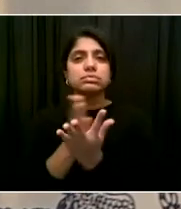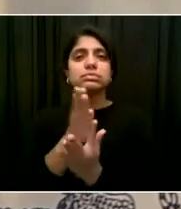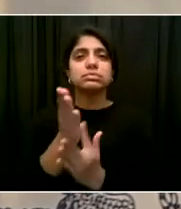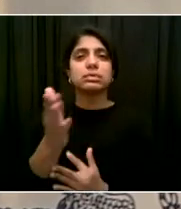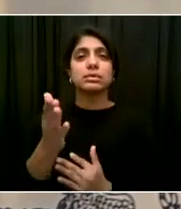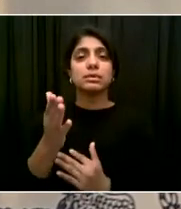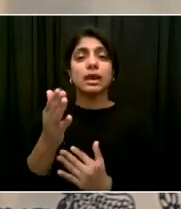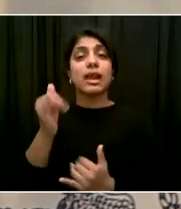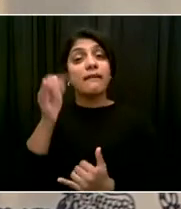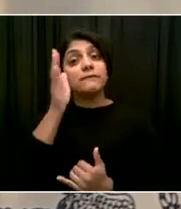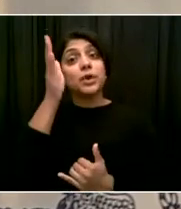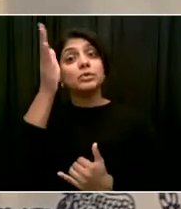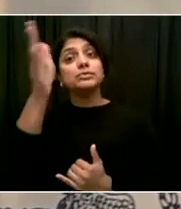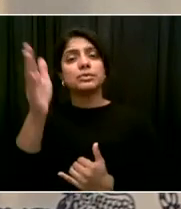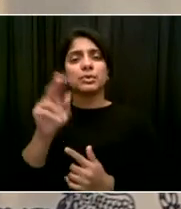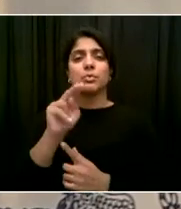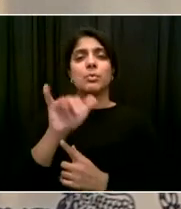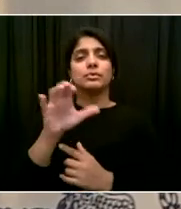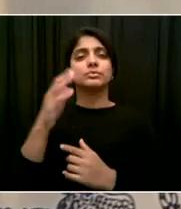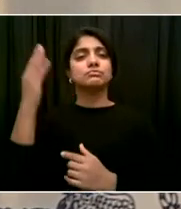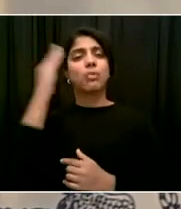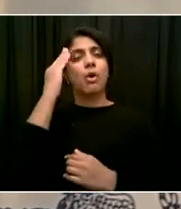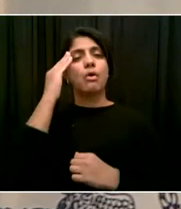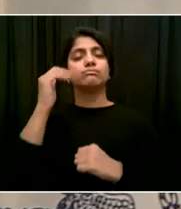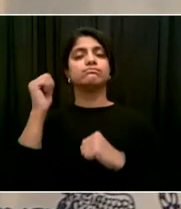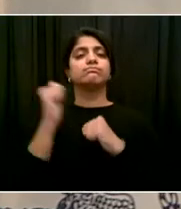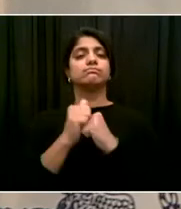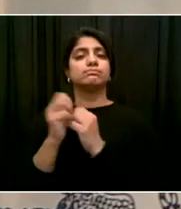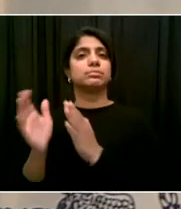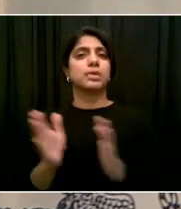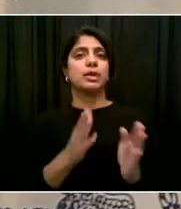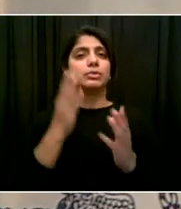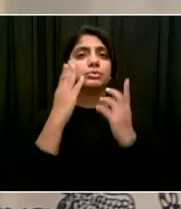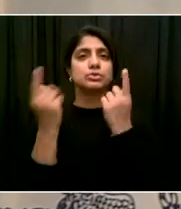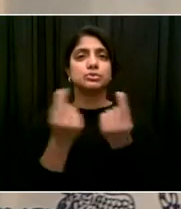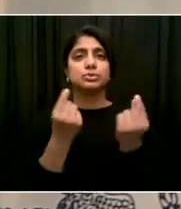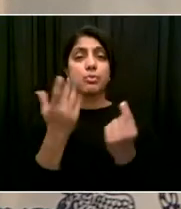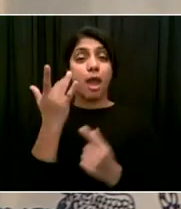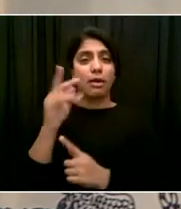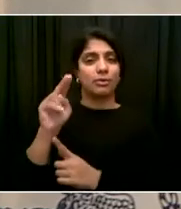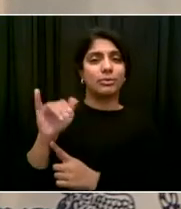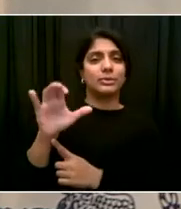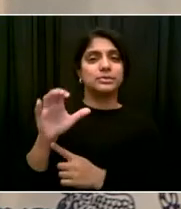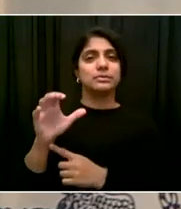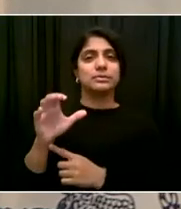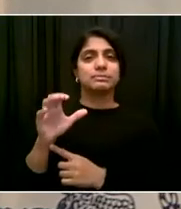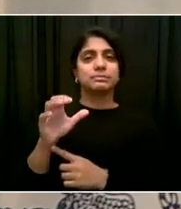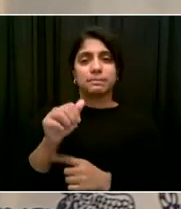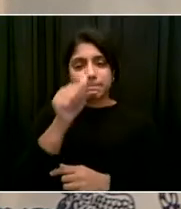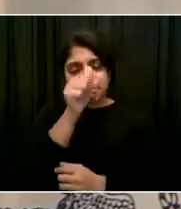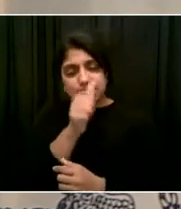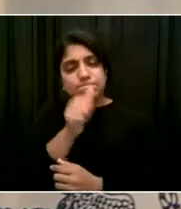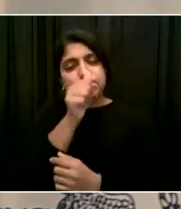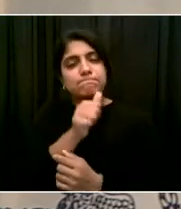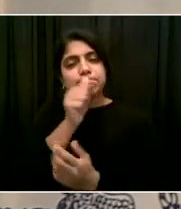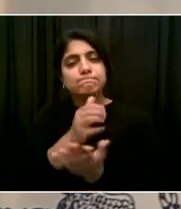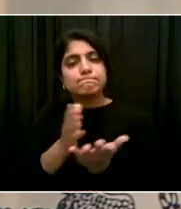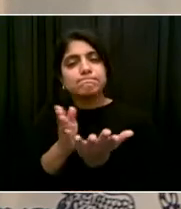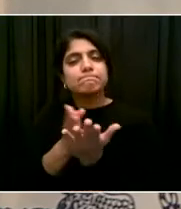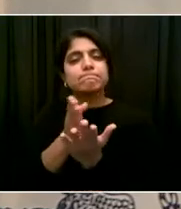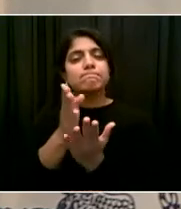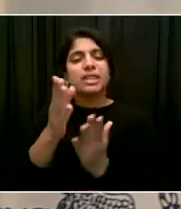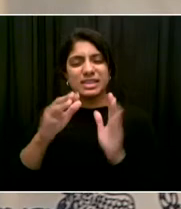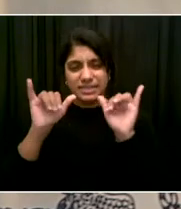of times we get stronger. Even though we don't wish for any crisis like this, a lot of times we get stronger in the